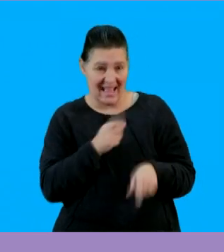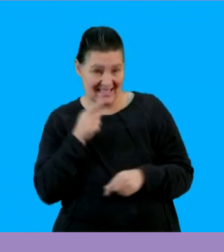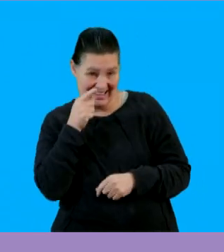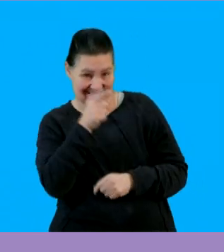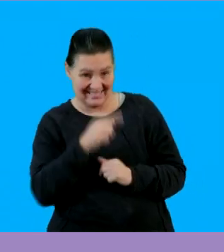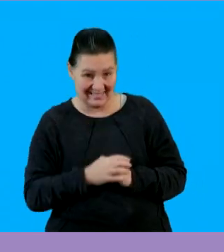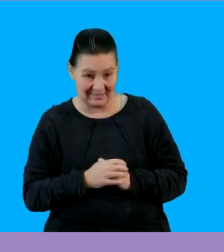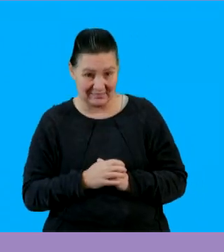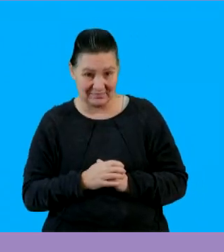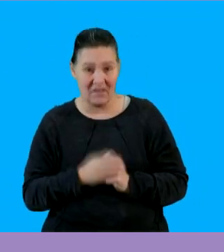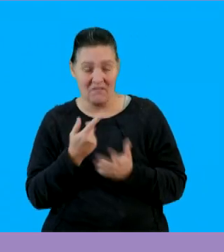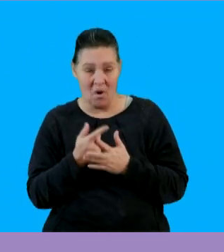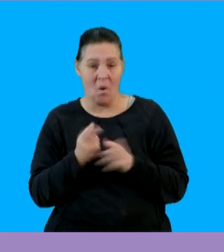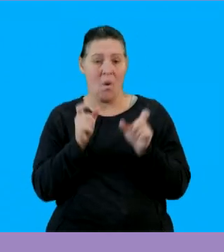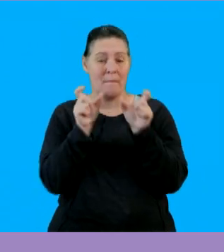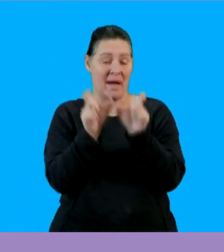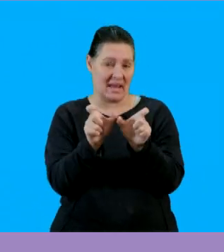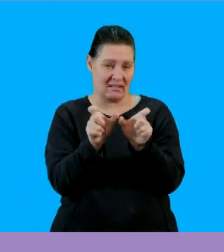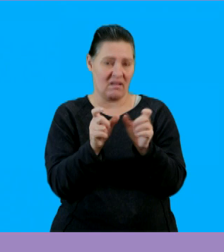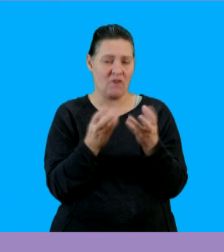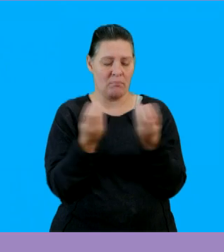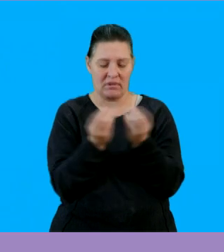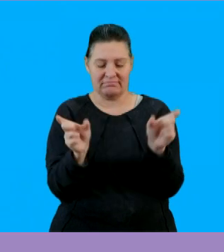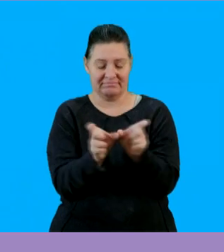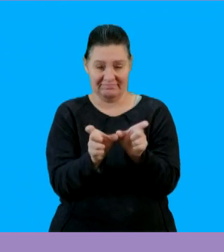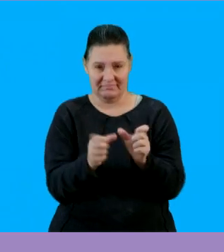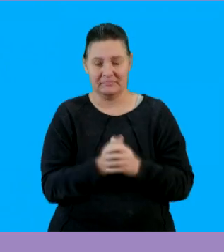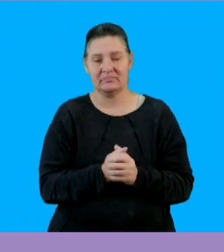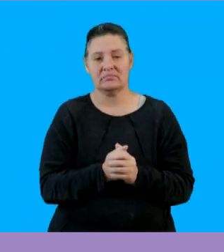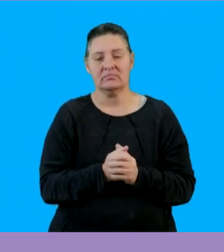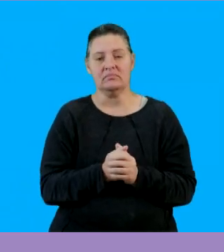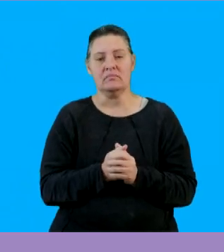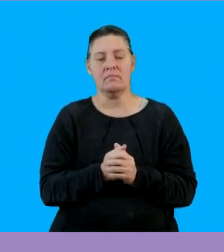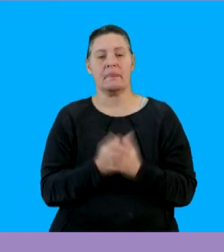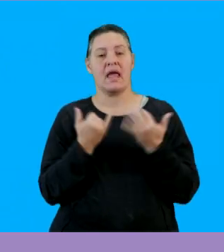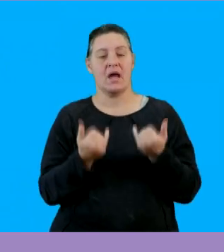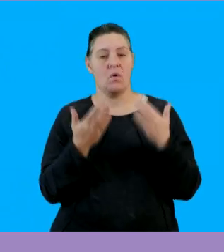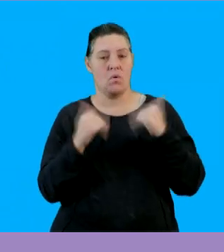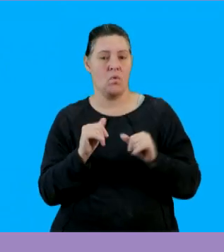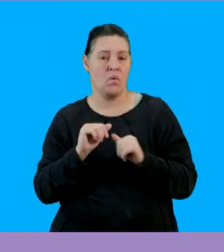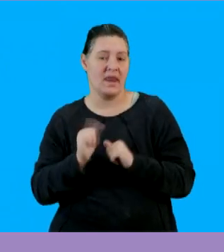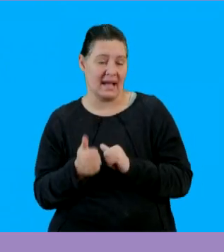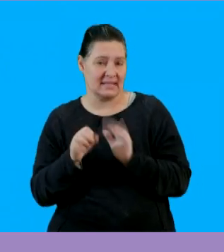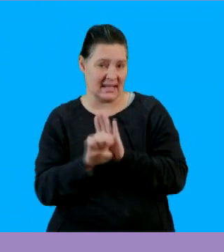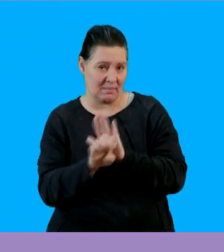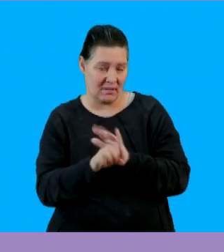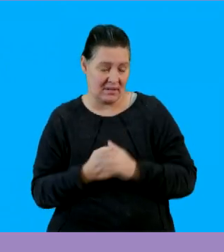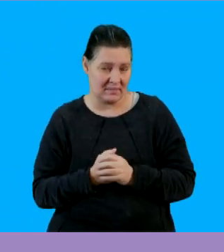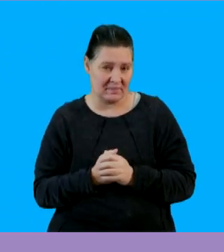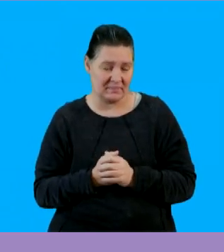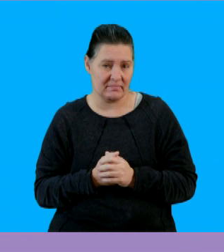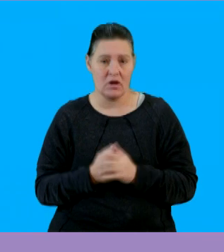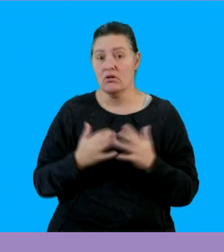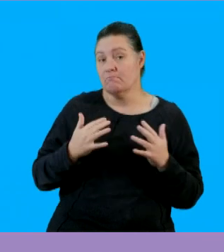is our answer for that binomial, for that product of the two binomials. Let's go on to the